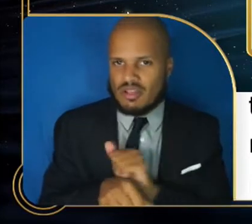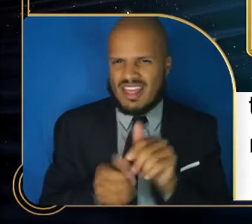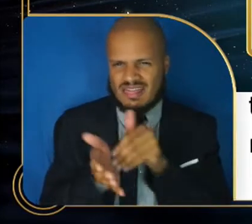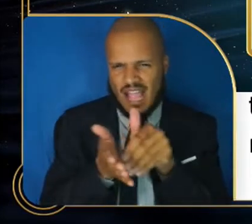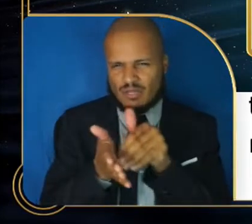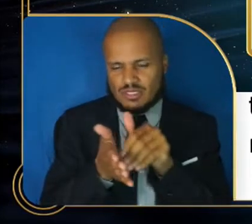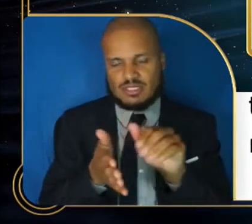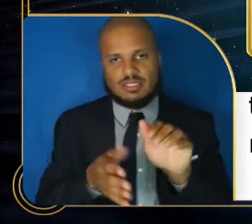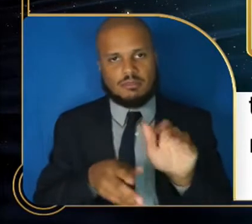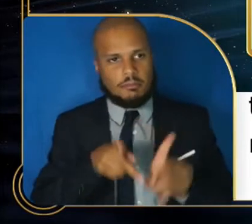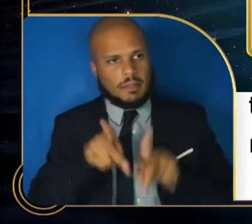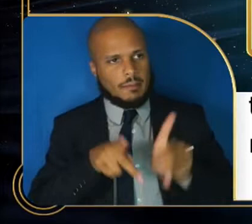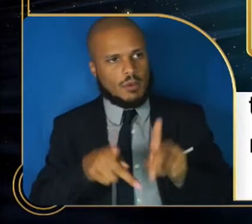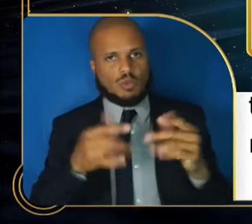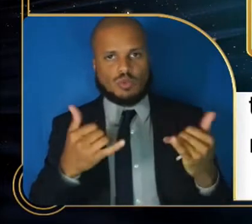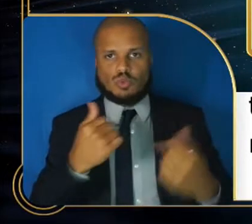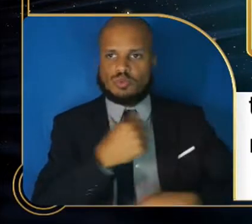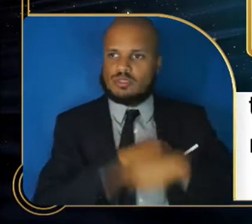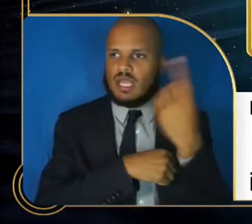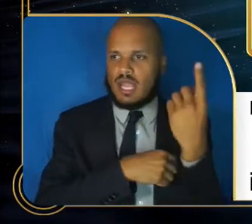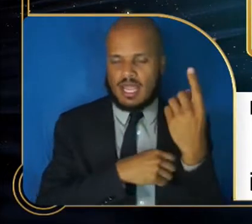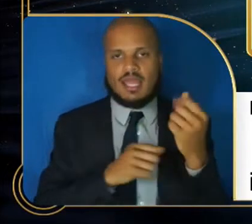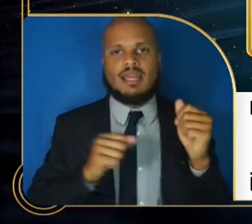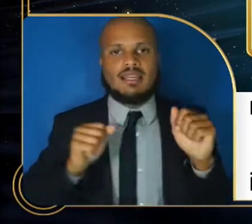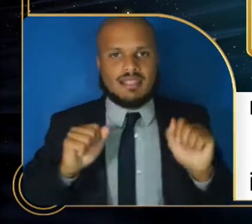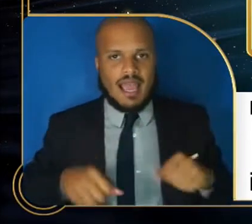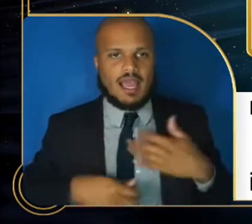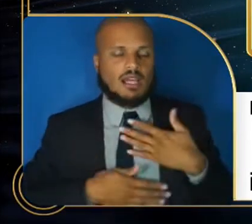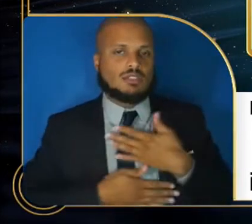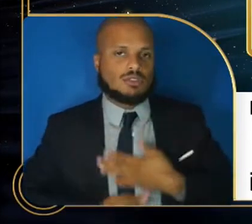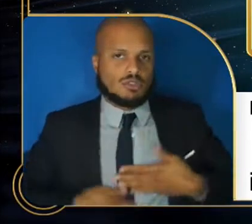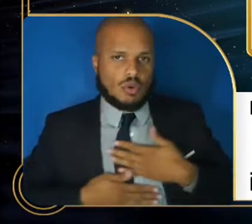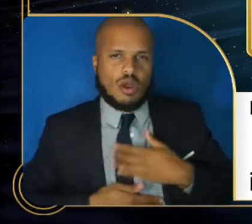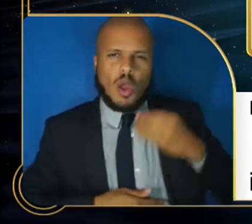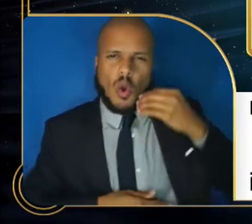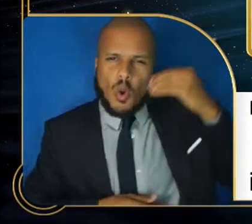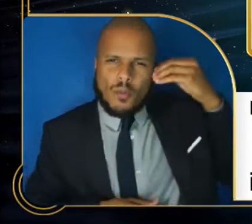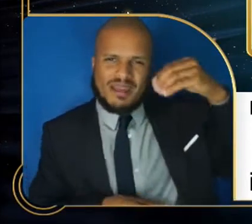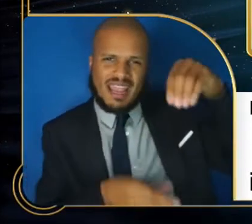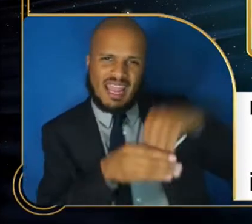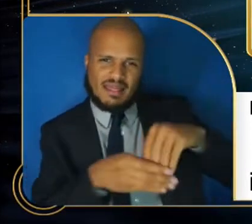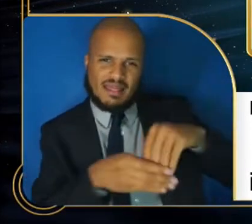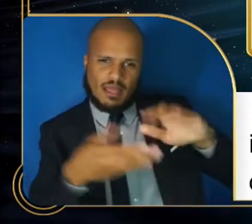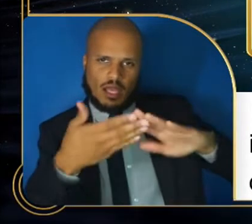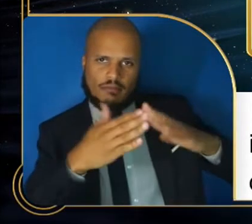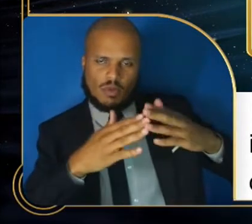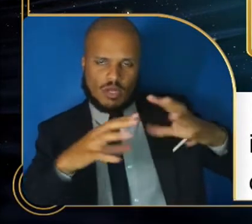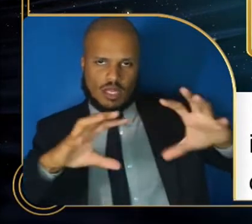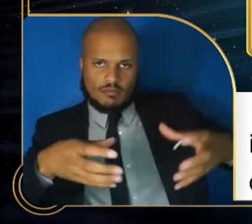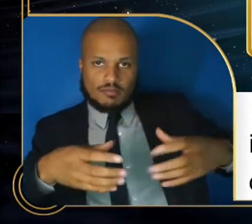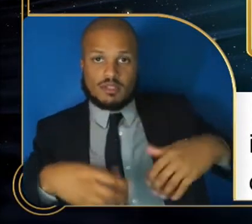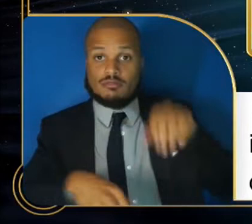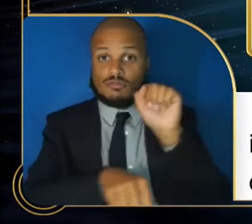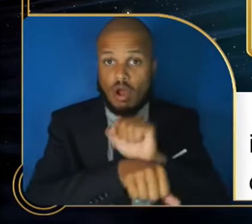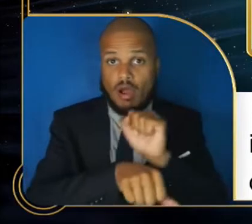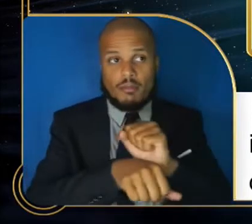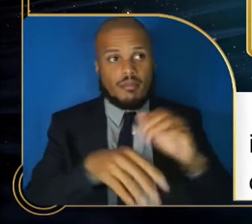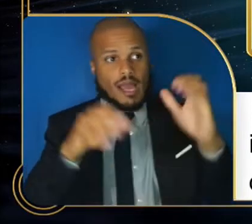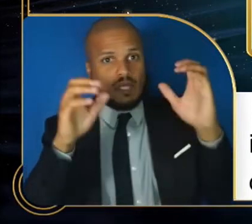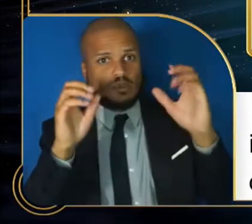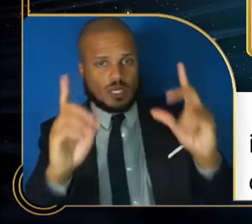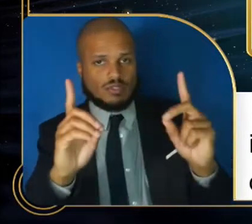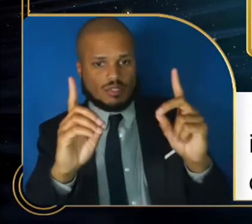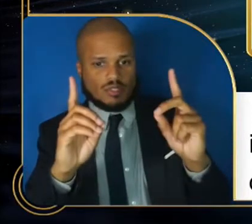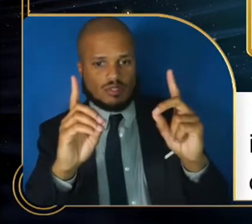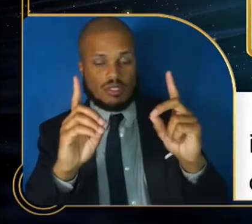today are able to enjoy a home in the community, a job, education, and all